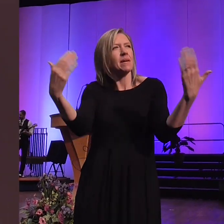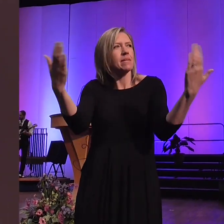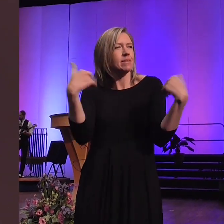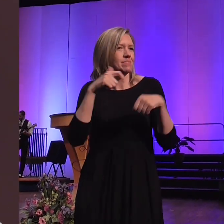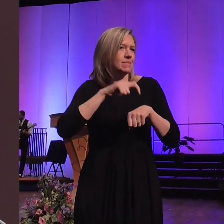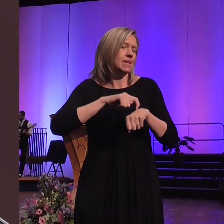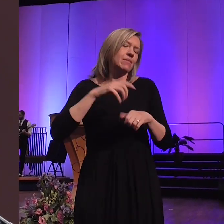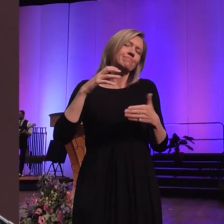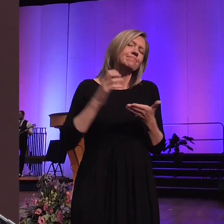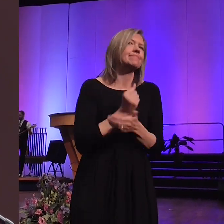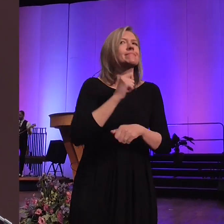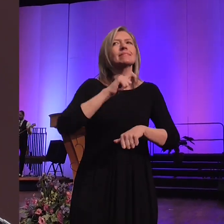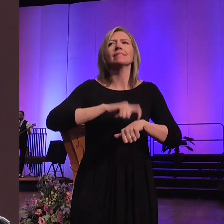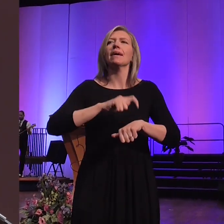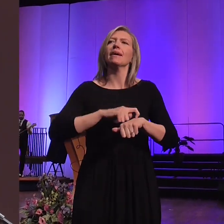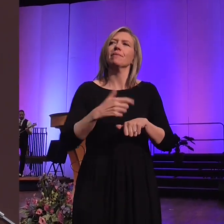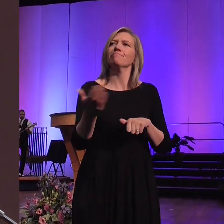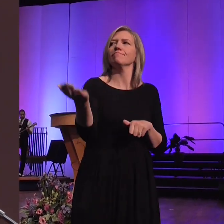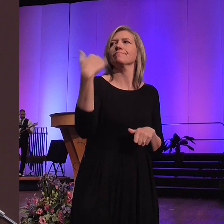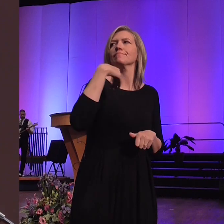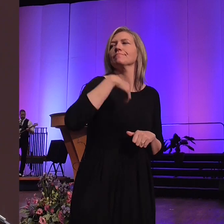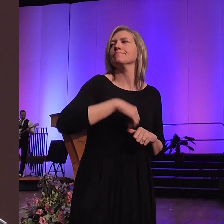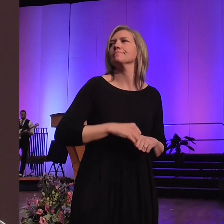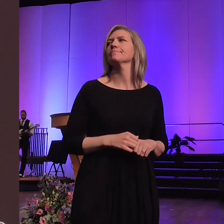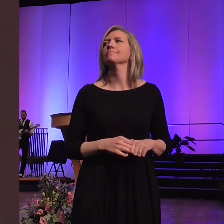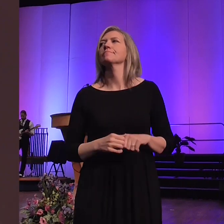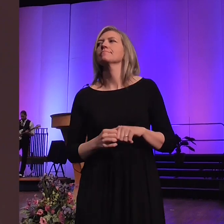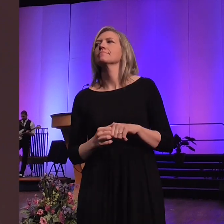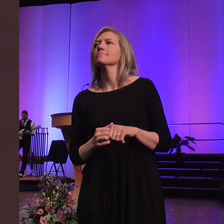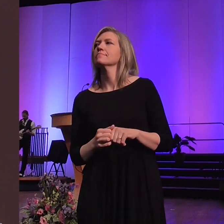now is the time. Come,